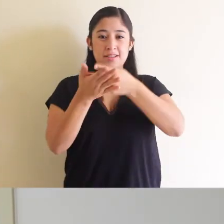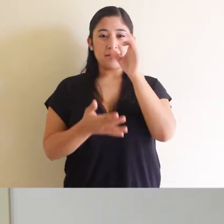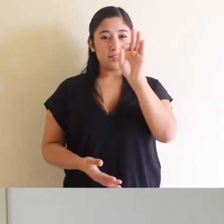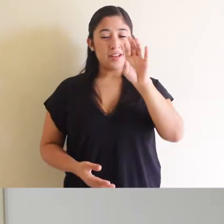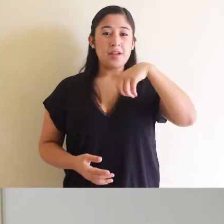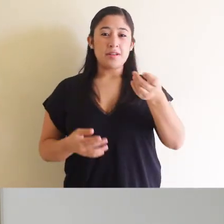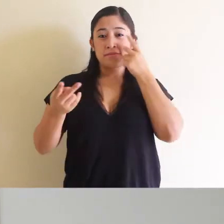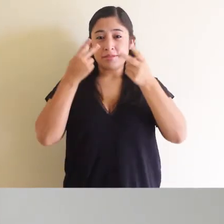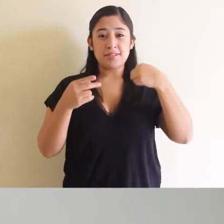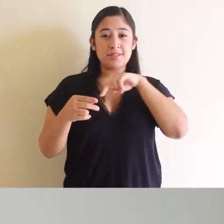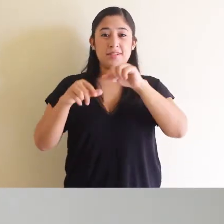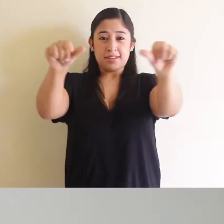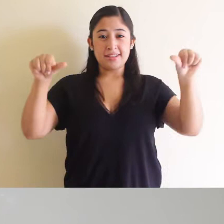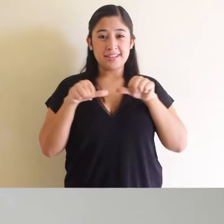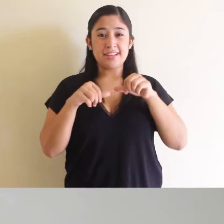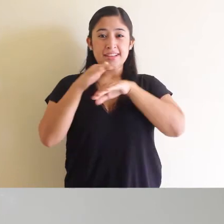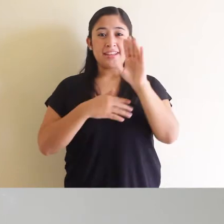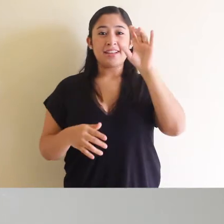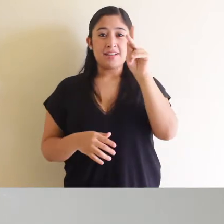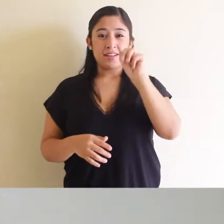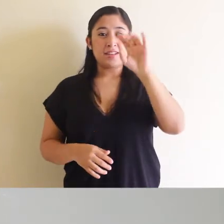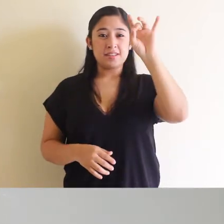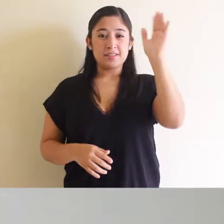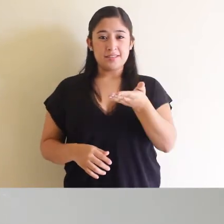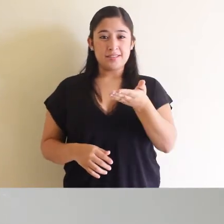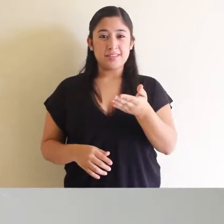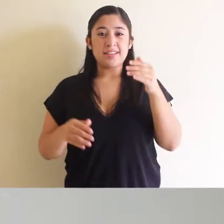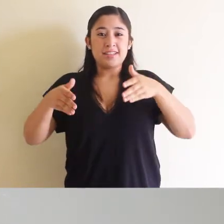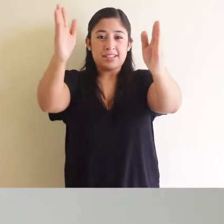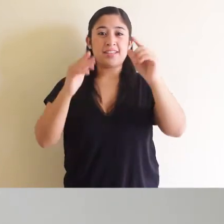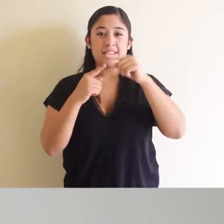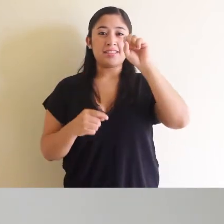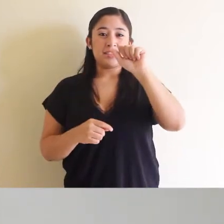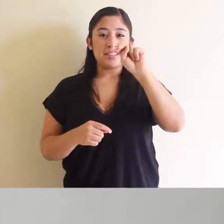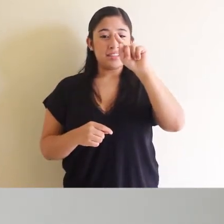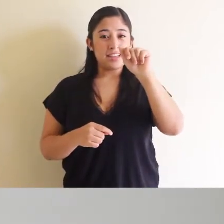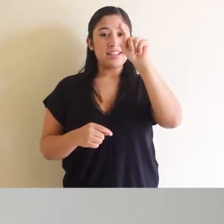at Kilometer 8.5 Main Road, Santa Tecla. It will be a pleasure to serve you.